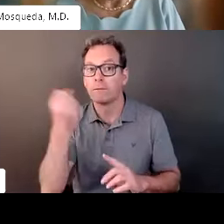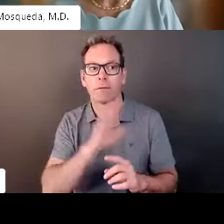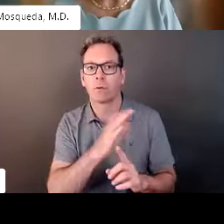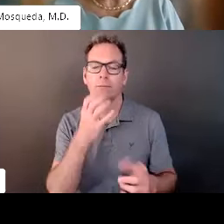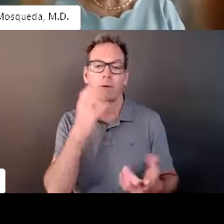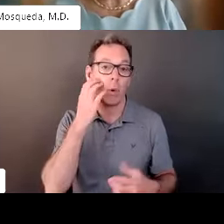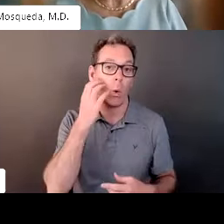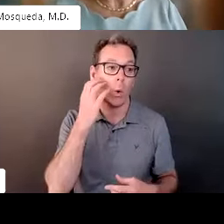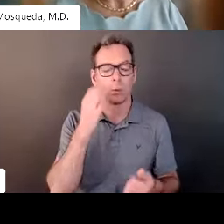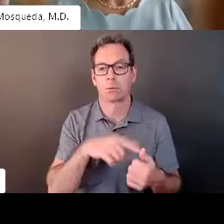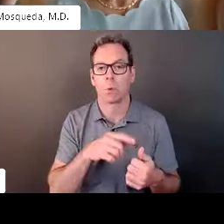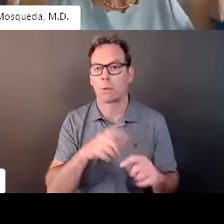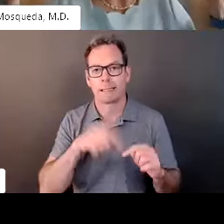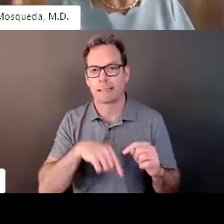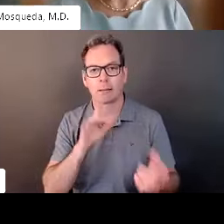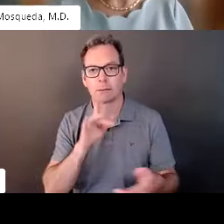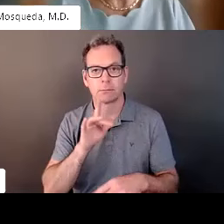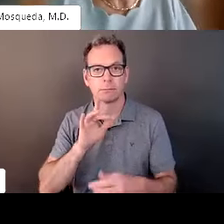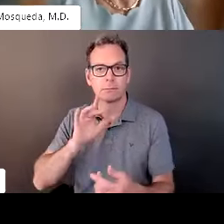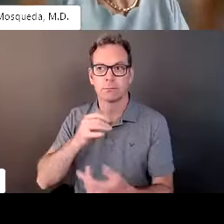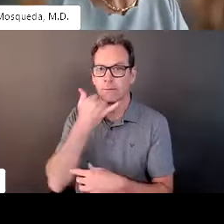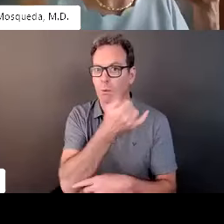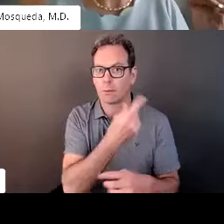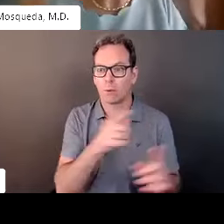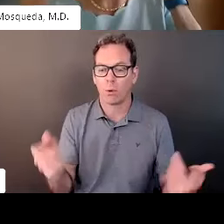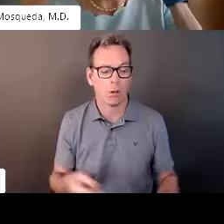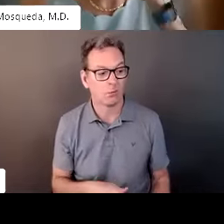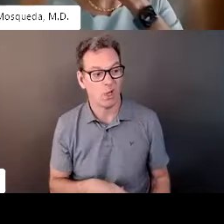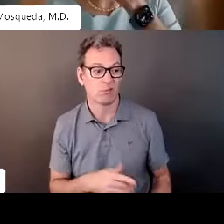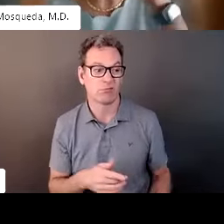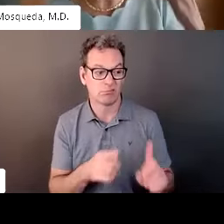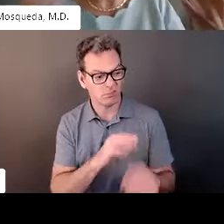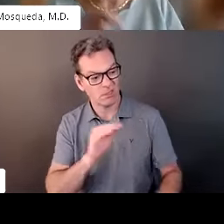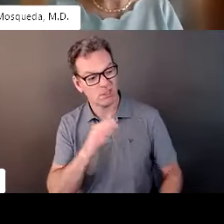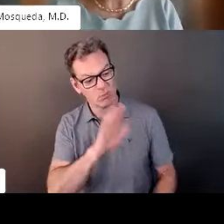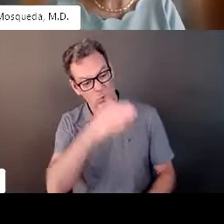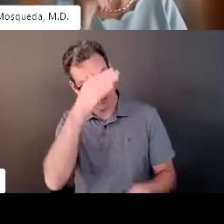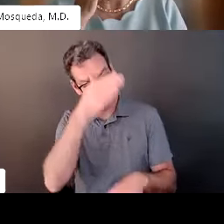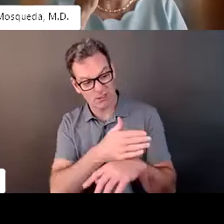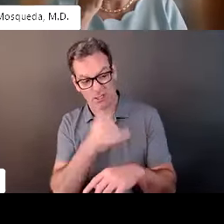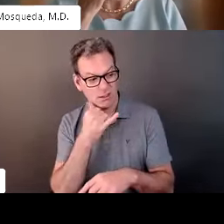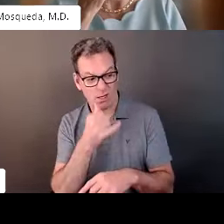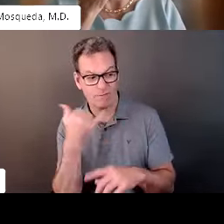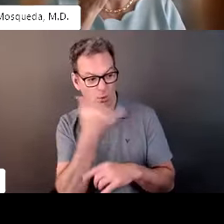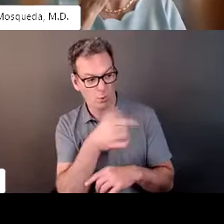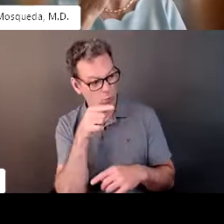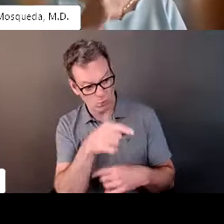phone, or they just say, gosh, your son must not love you anymore. He never calls, but it's because they're blocking the